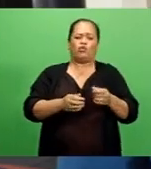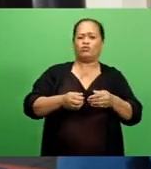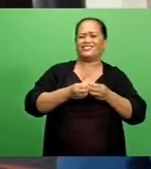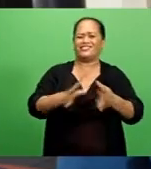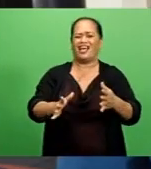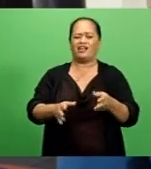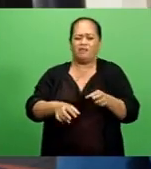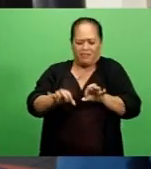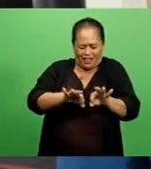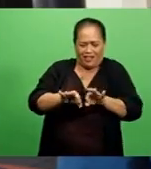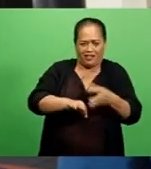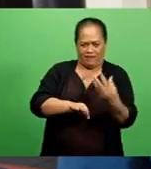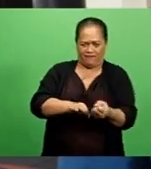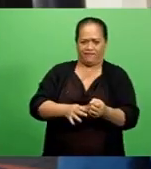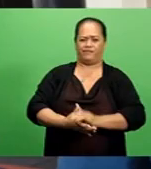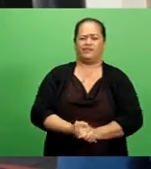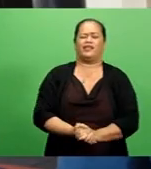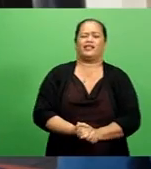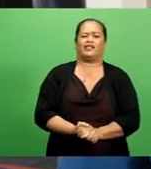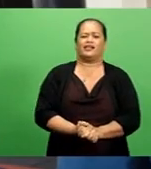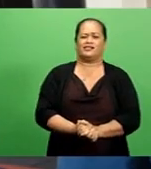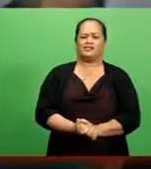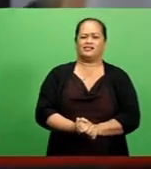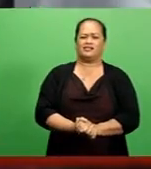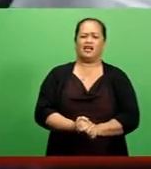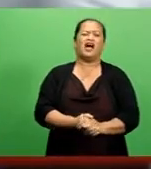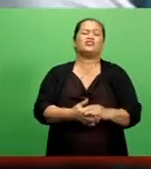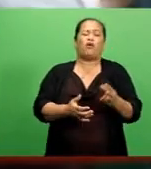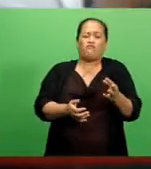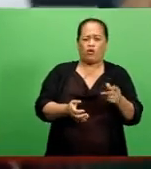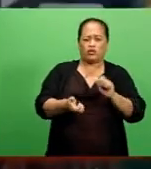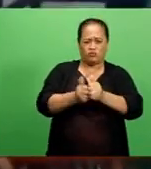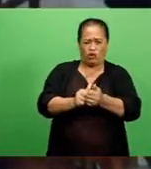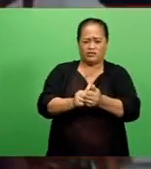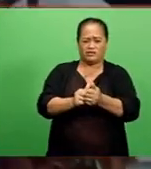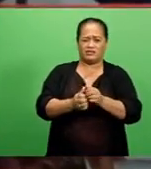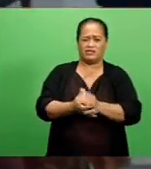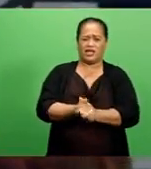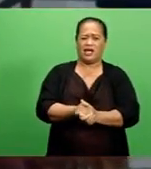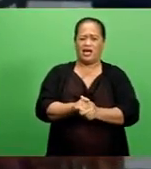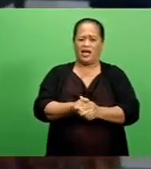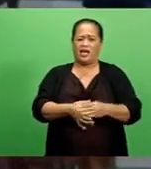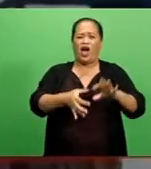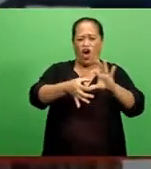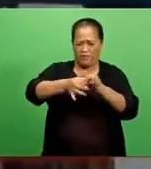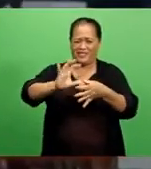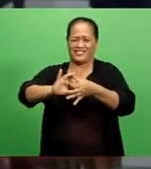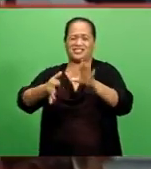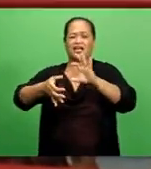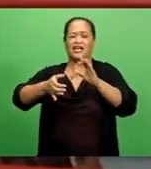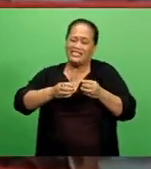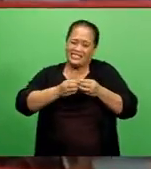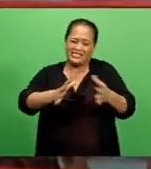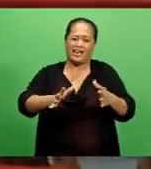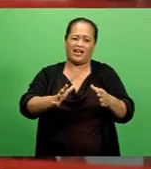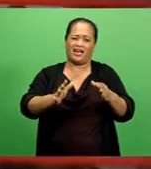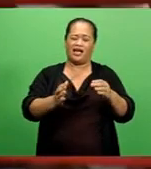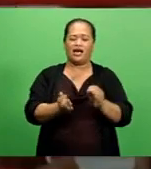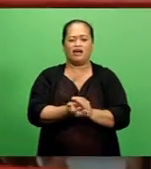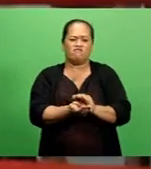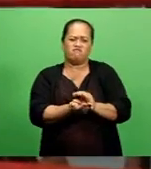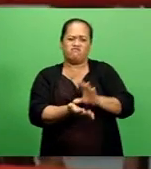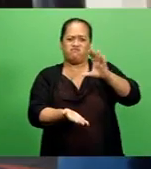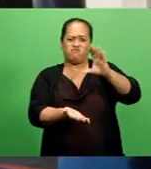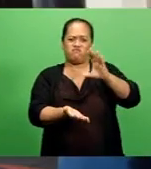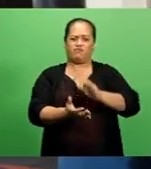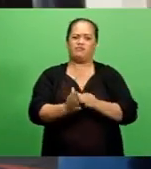an important Olympic sport. We were one of the first sports when the Olympics started. In Greece, boxing was one of the original